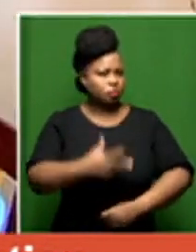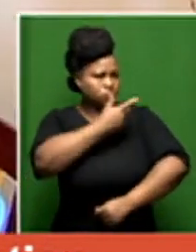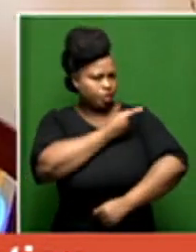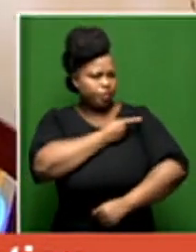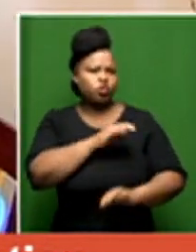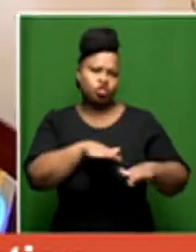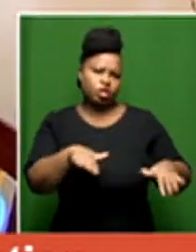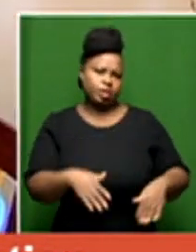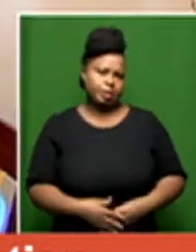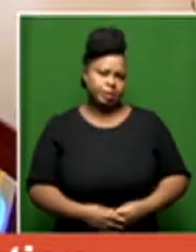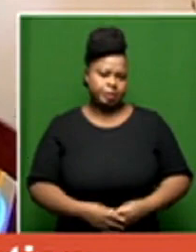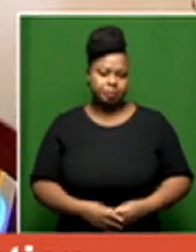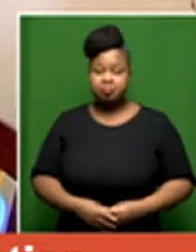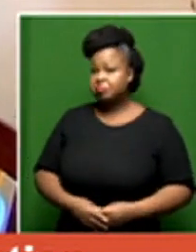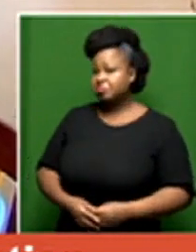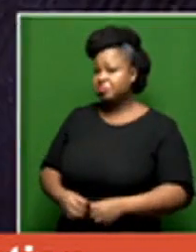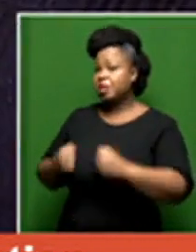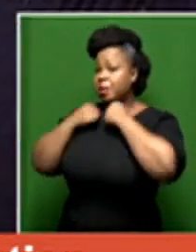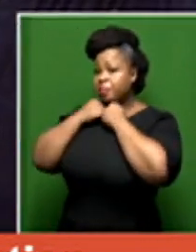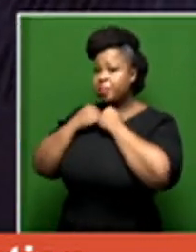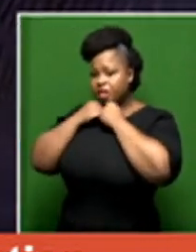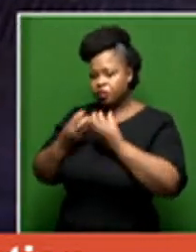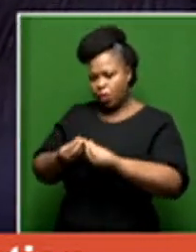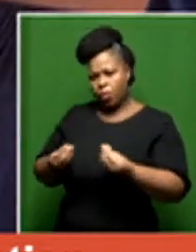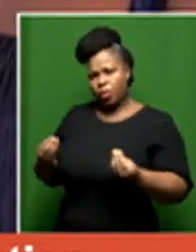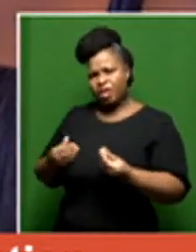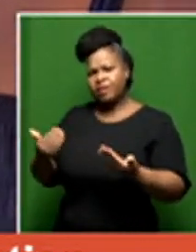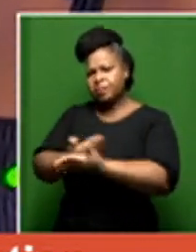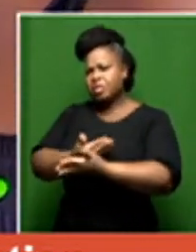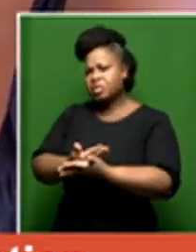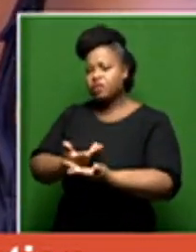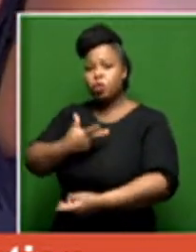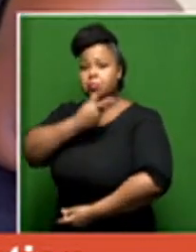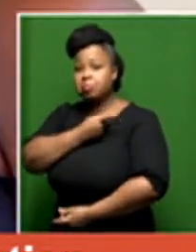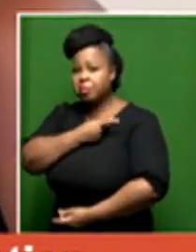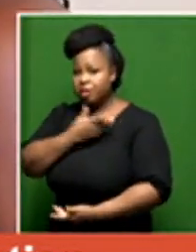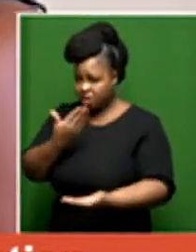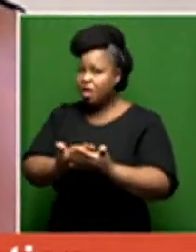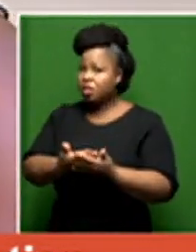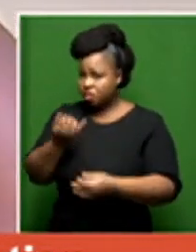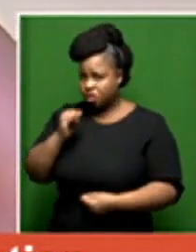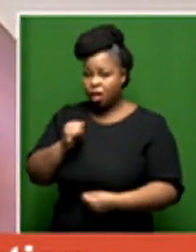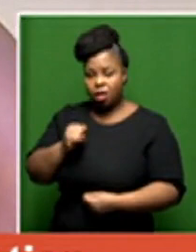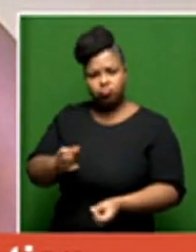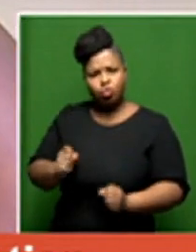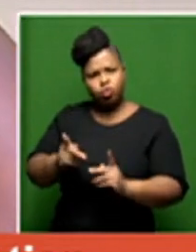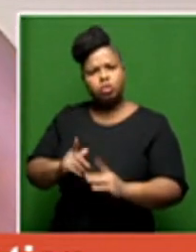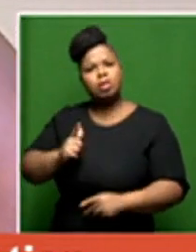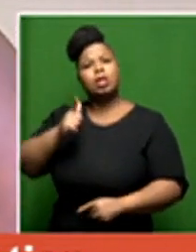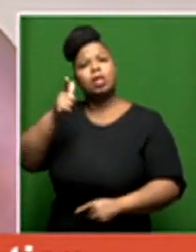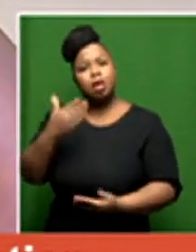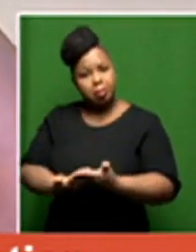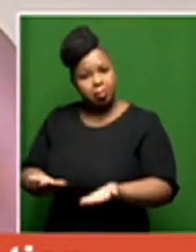immunize the children. Can parents and guardians whose children missed out on vaccinations still be given an opportunity